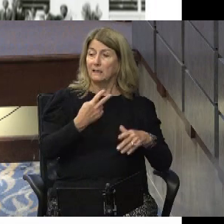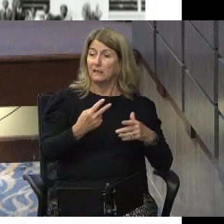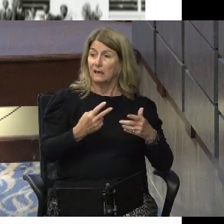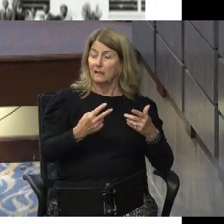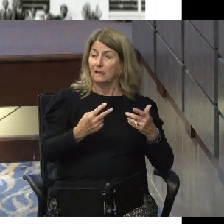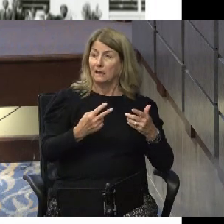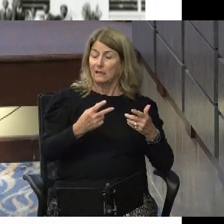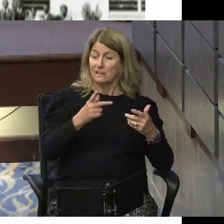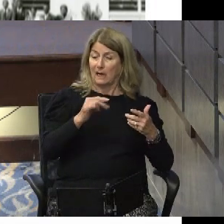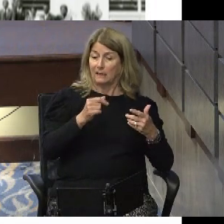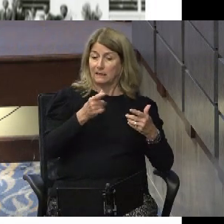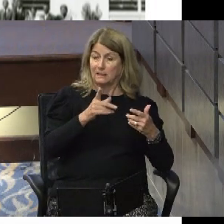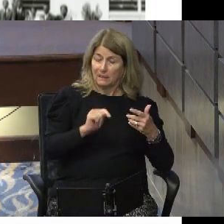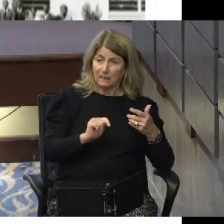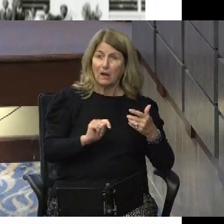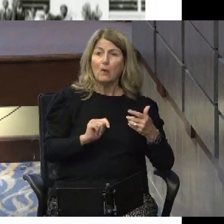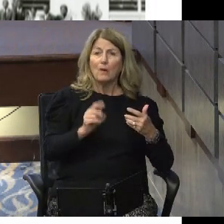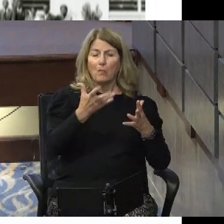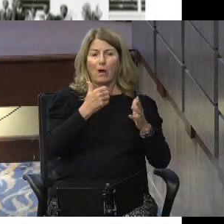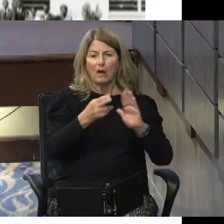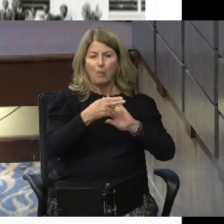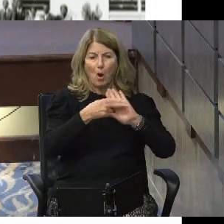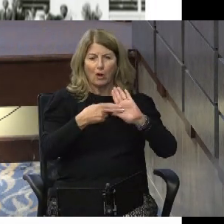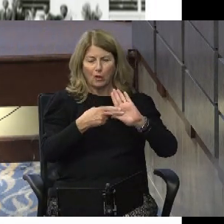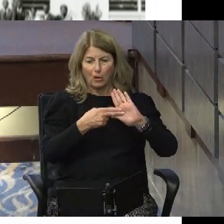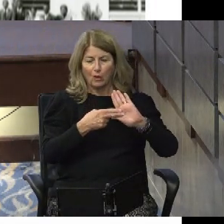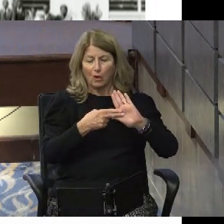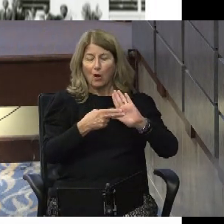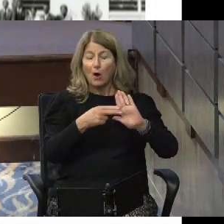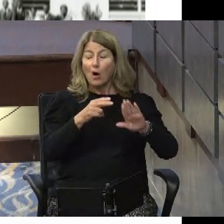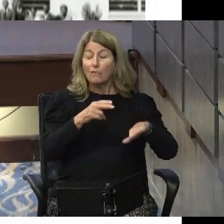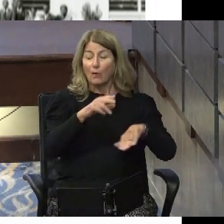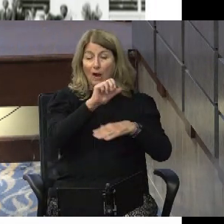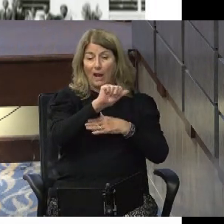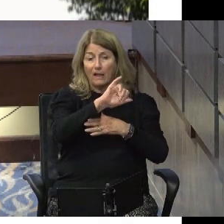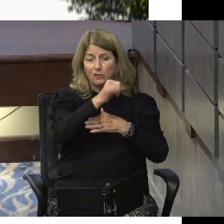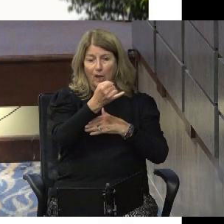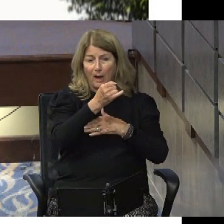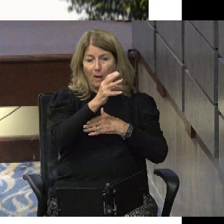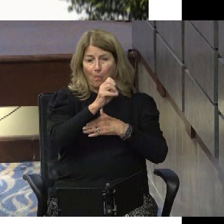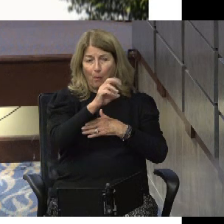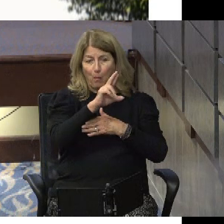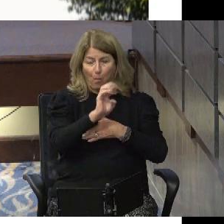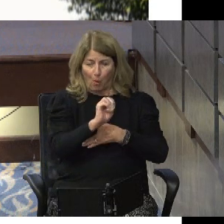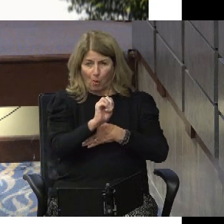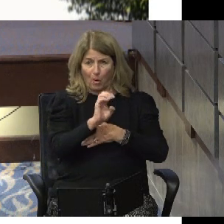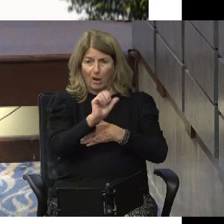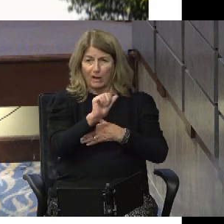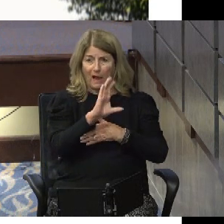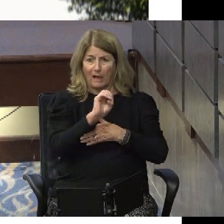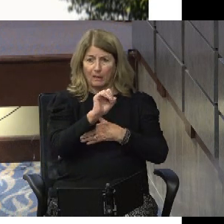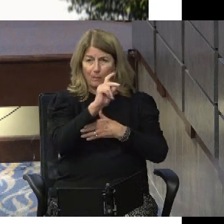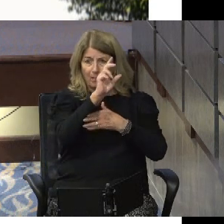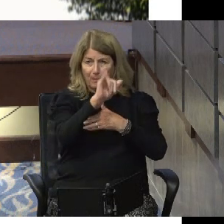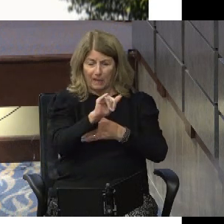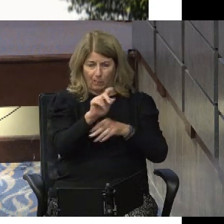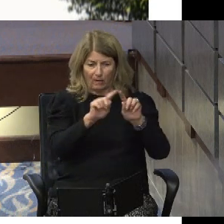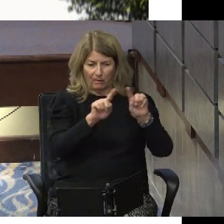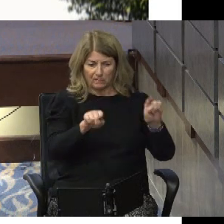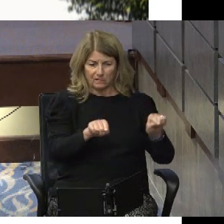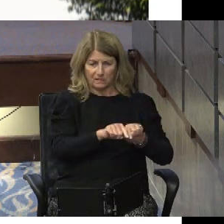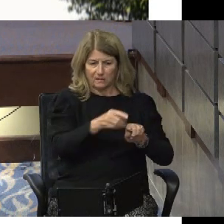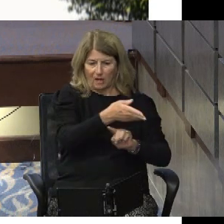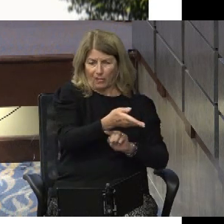actual high school, A.J. Moore Academy. But this space was an opportunity, so as you come out of the garage,